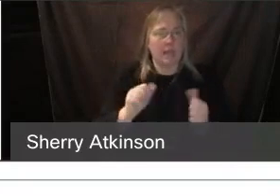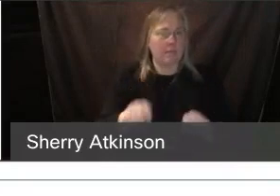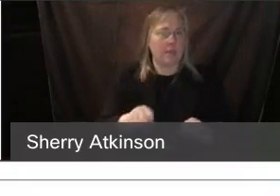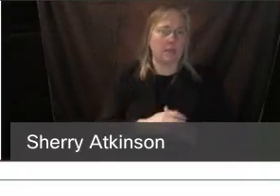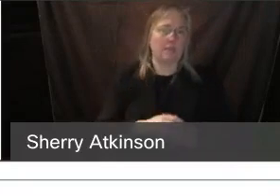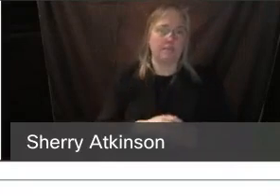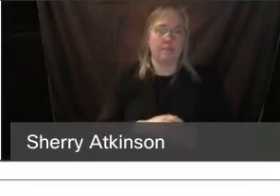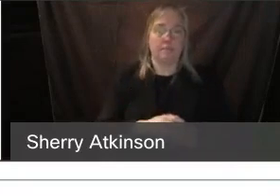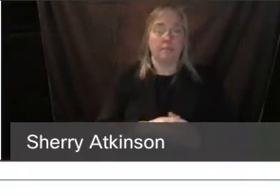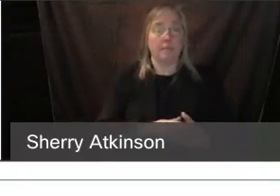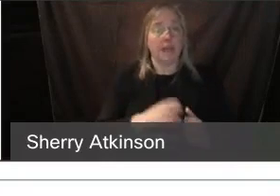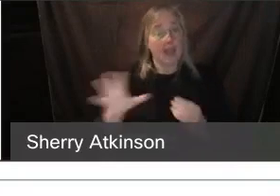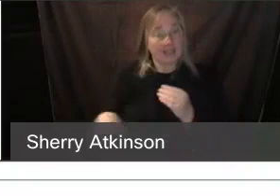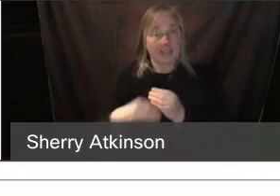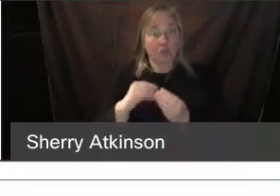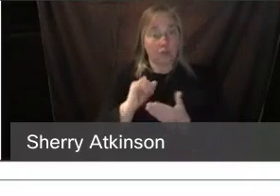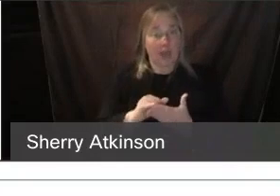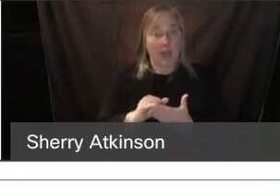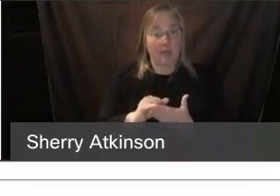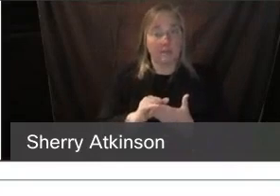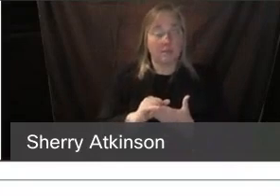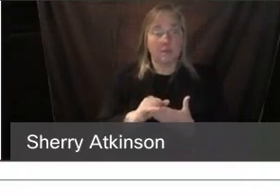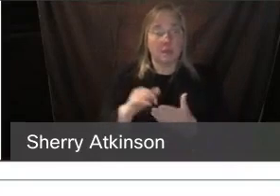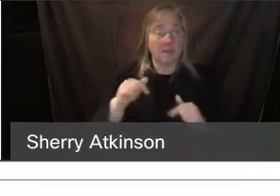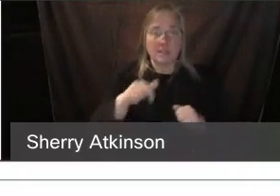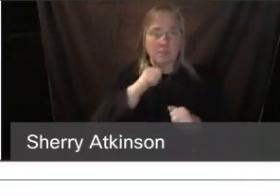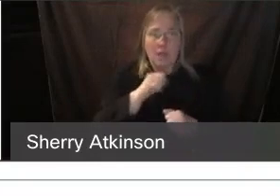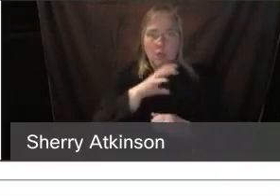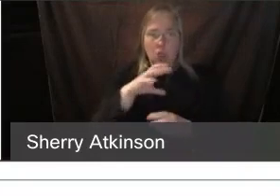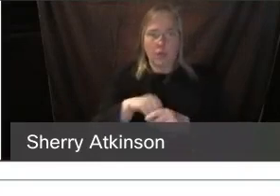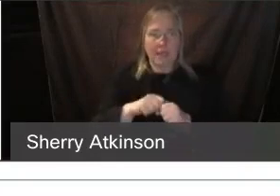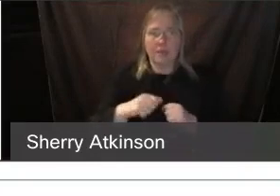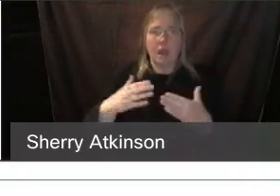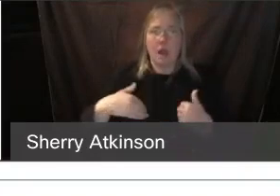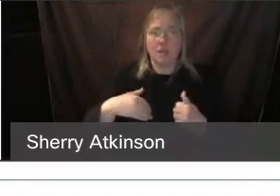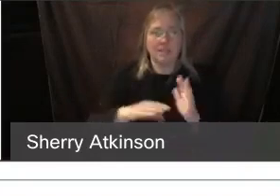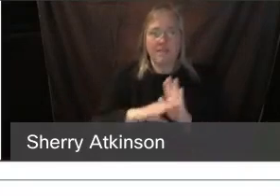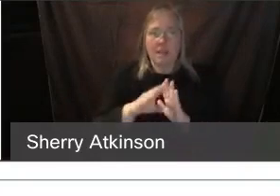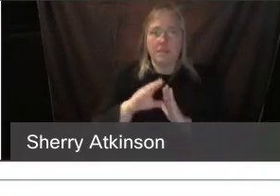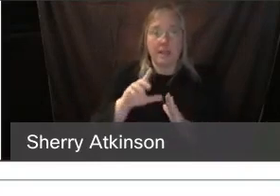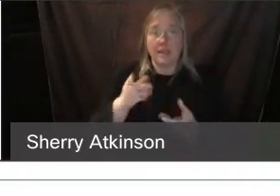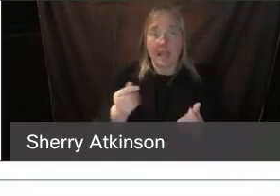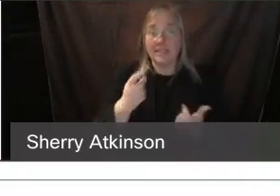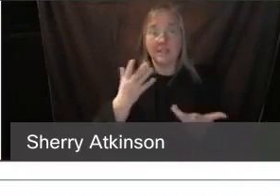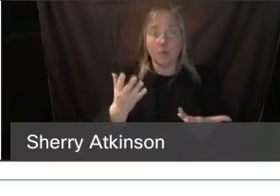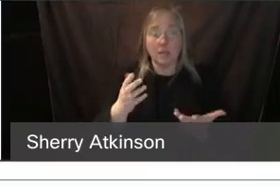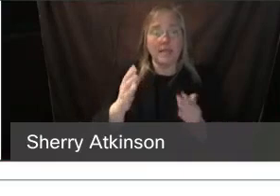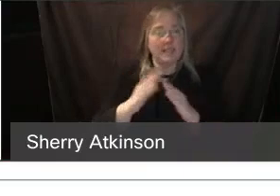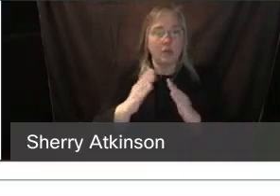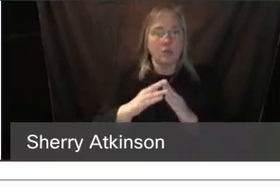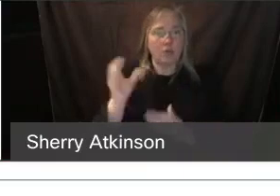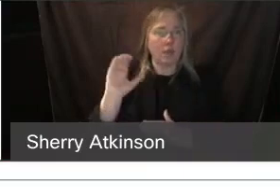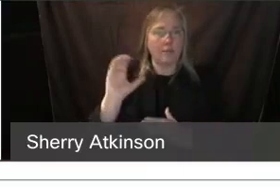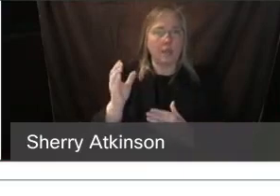In addition to that, what's not included in the undeveloped land is the downtown Columbia